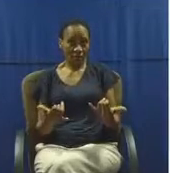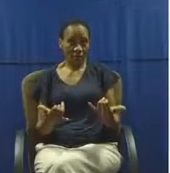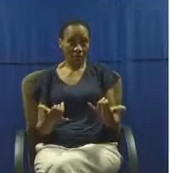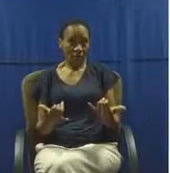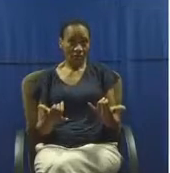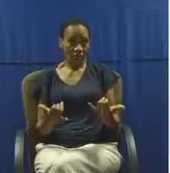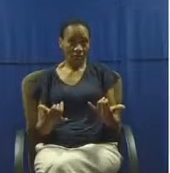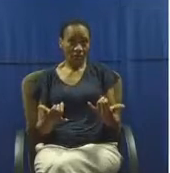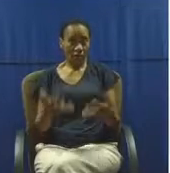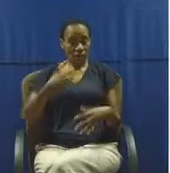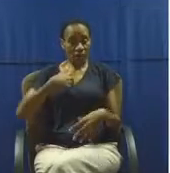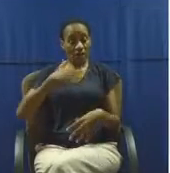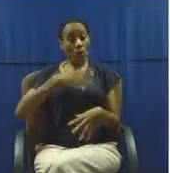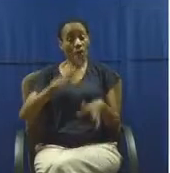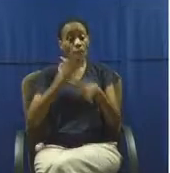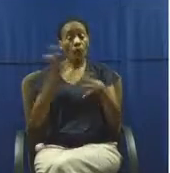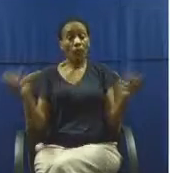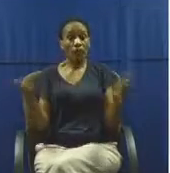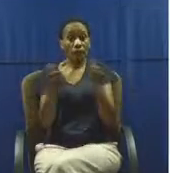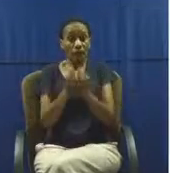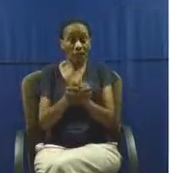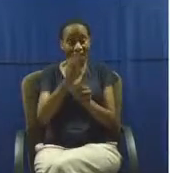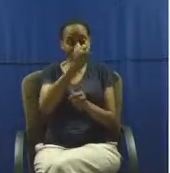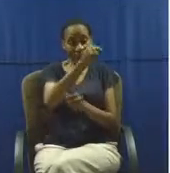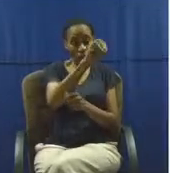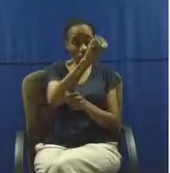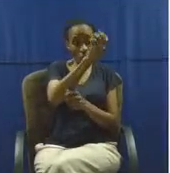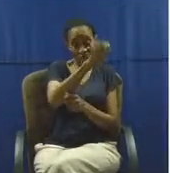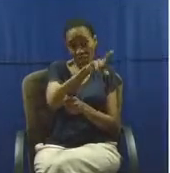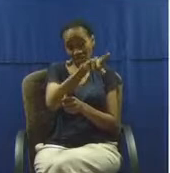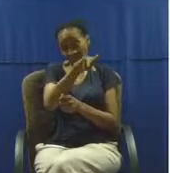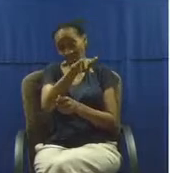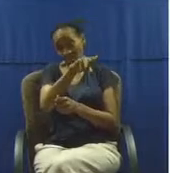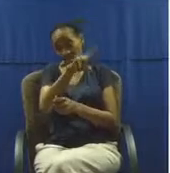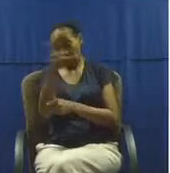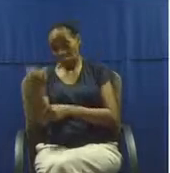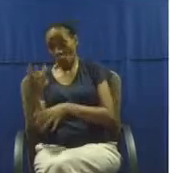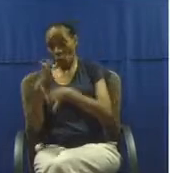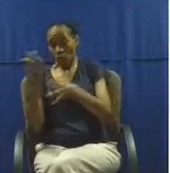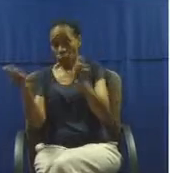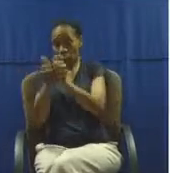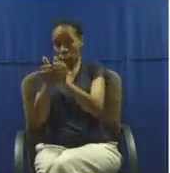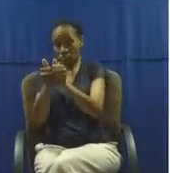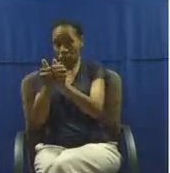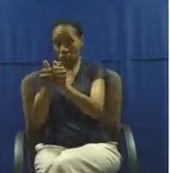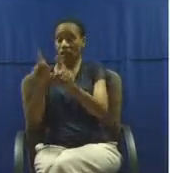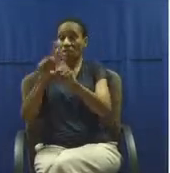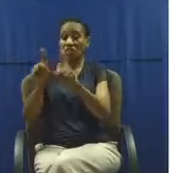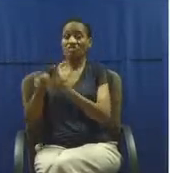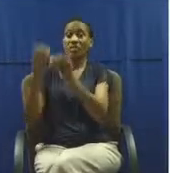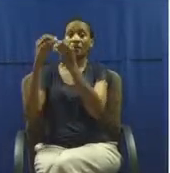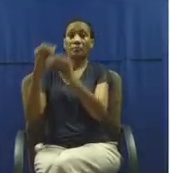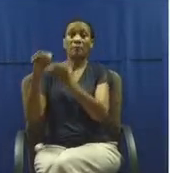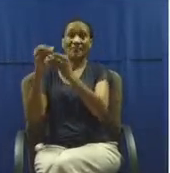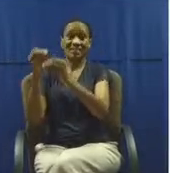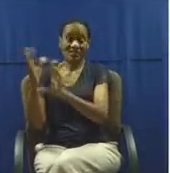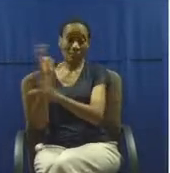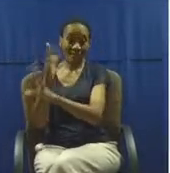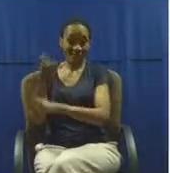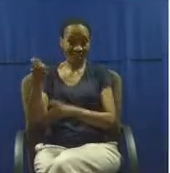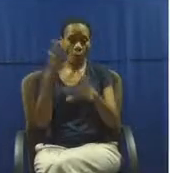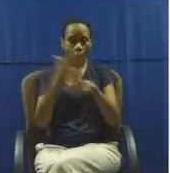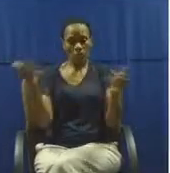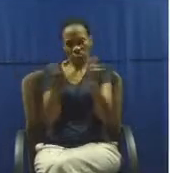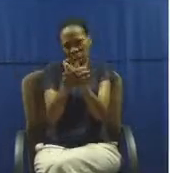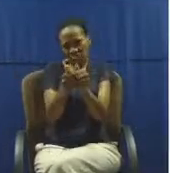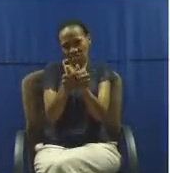arali uchikoshumisana state-owned enterprises naba boramabindu bane babakha private.